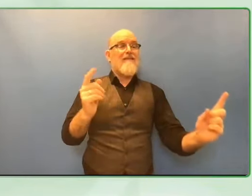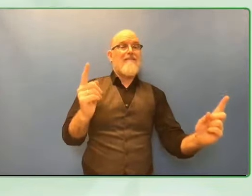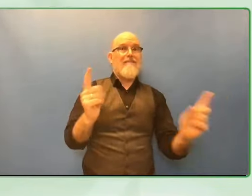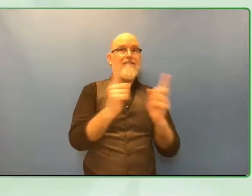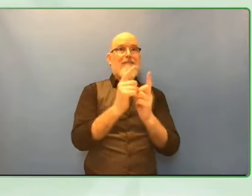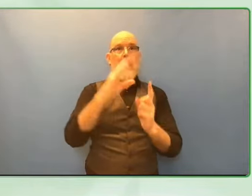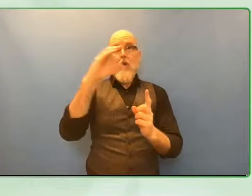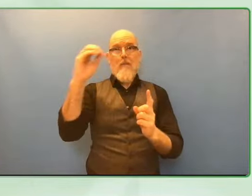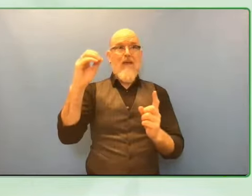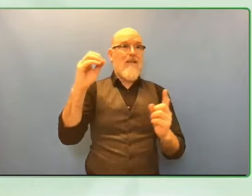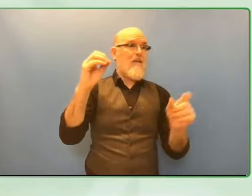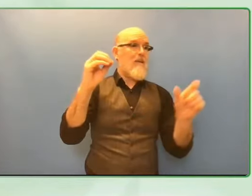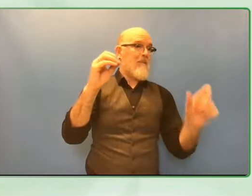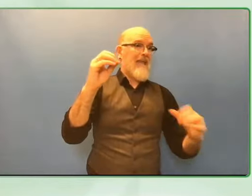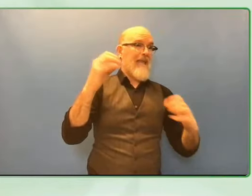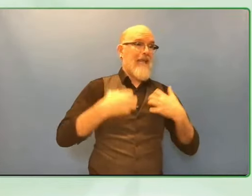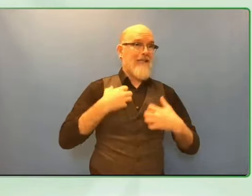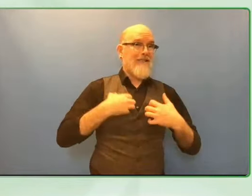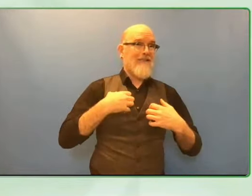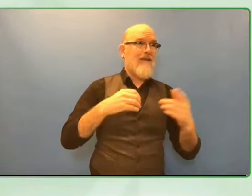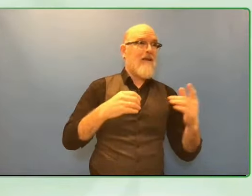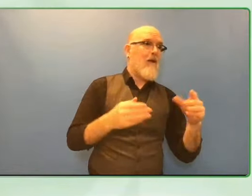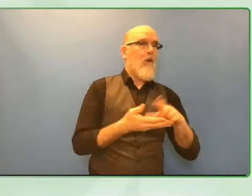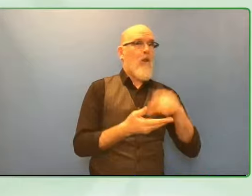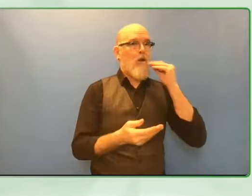being open-minded and having